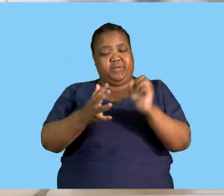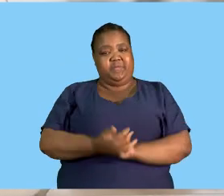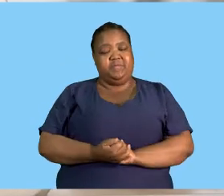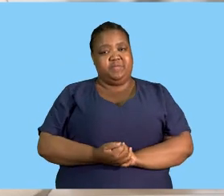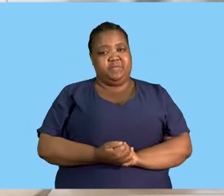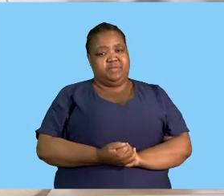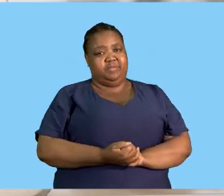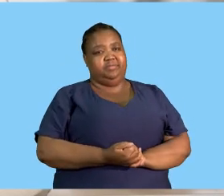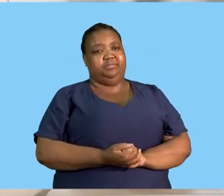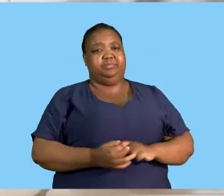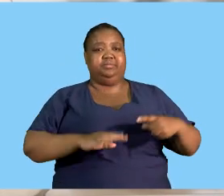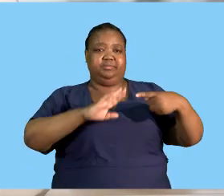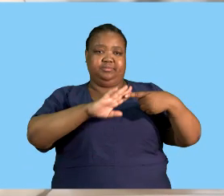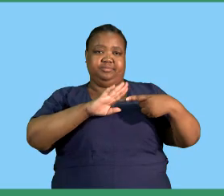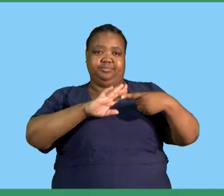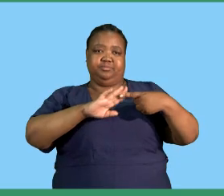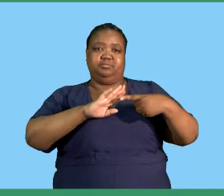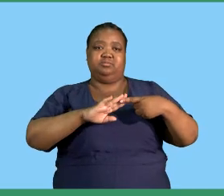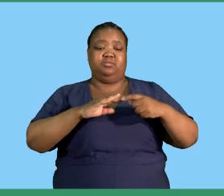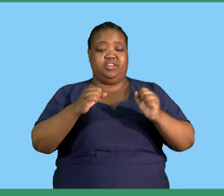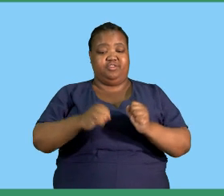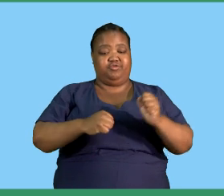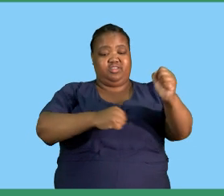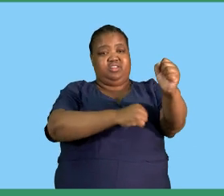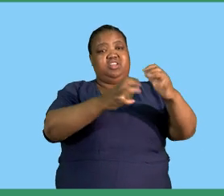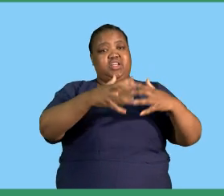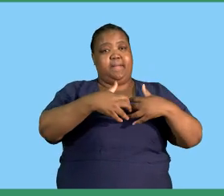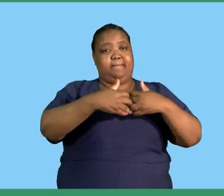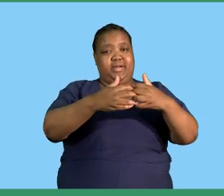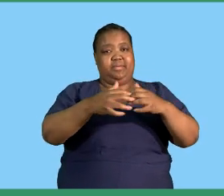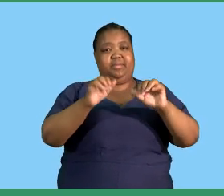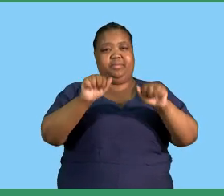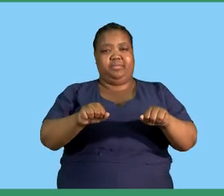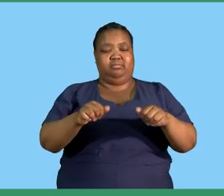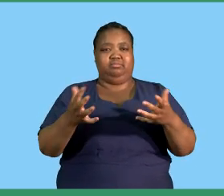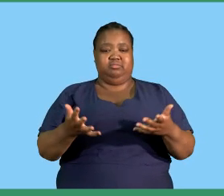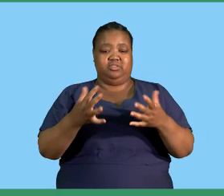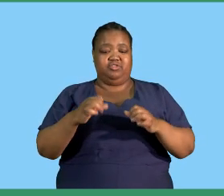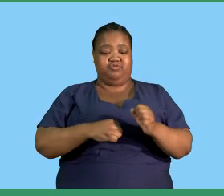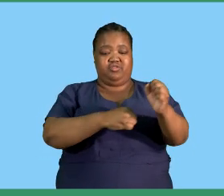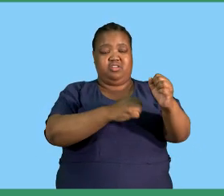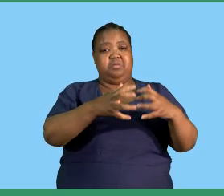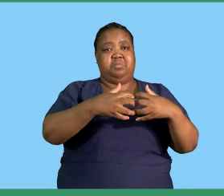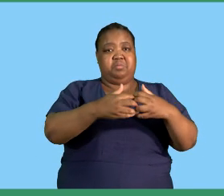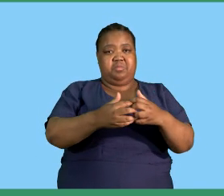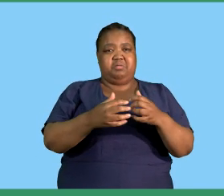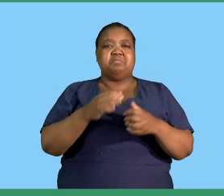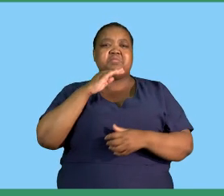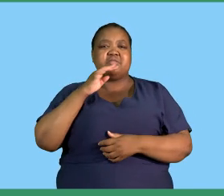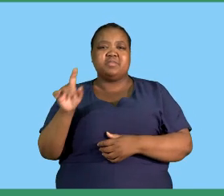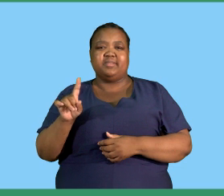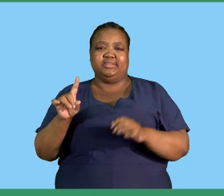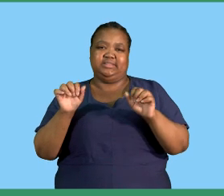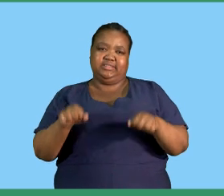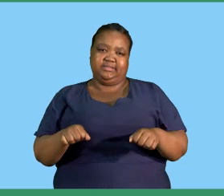we are busy with our lesson for today. Right, the first one is formulation of a strategy. So what does it mean when we are formulating a